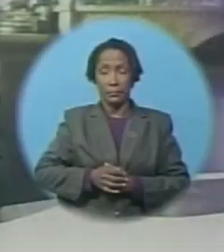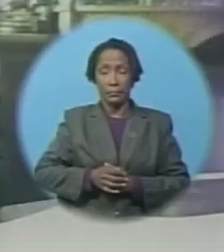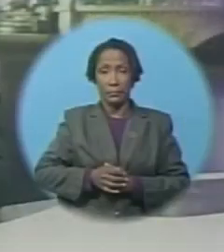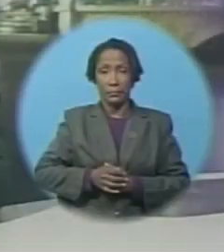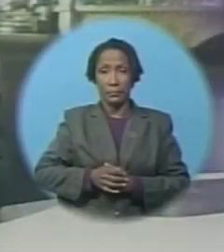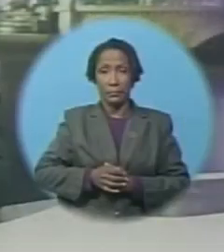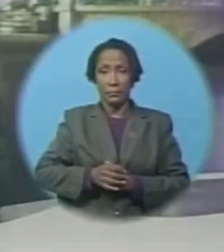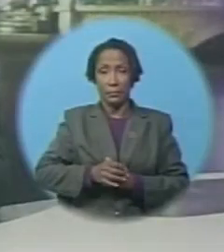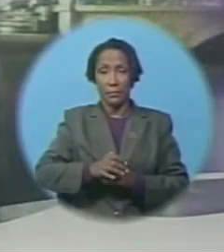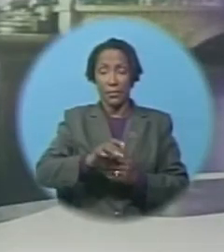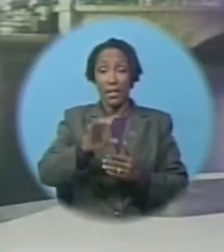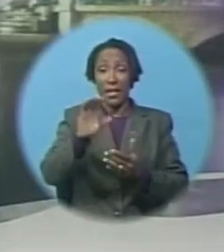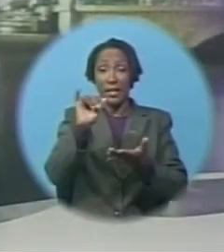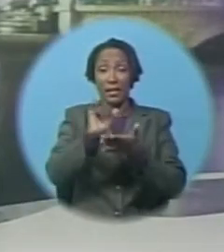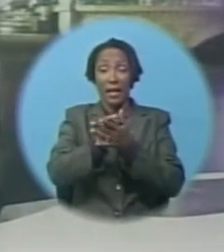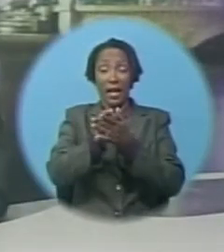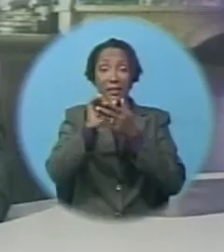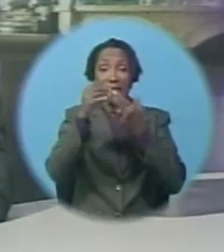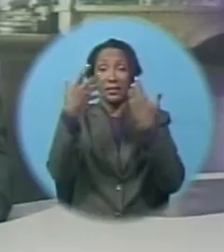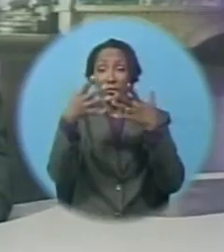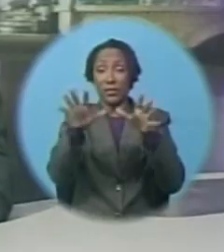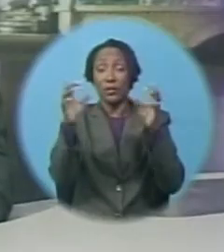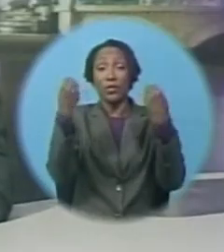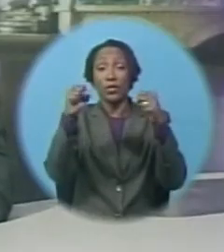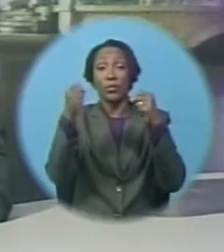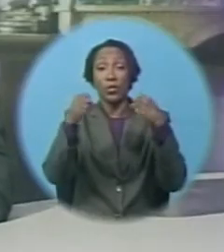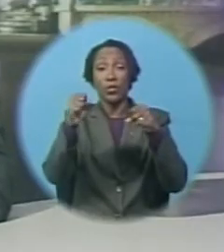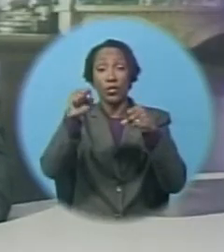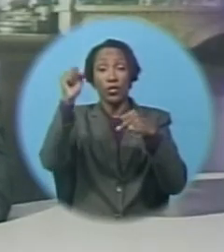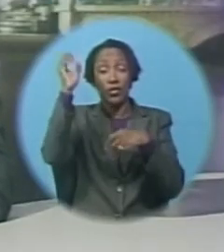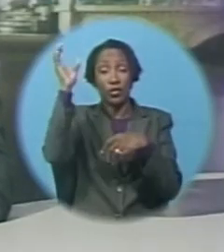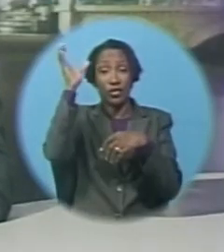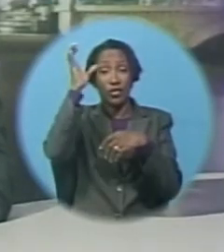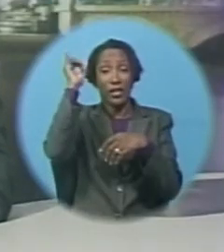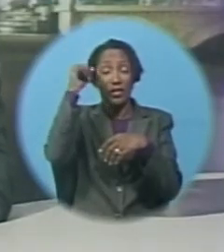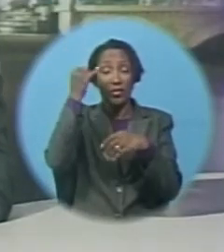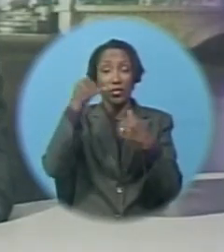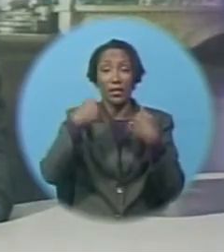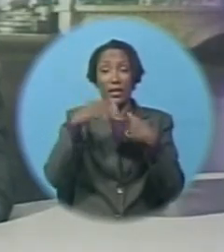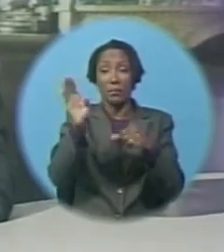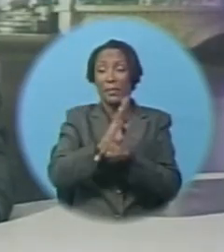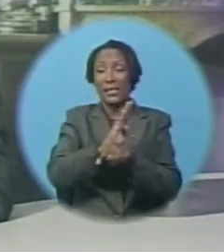Well, that's it for sports for tonight. Shane Jones returns with a look at the business.